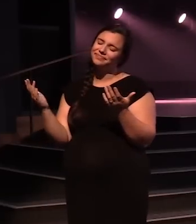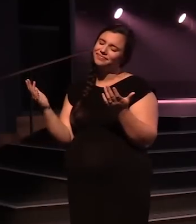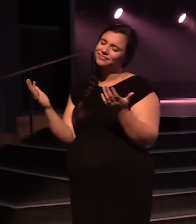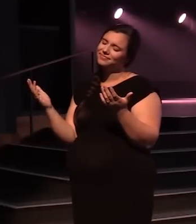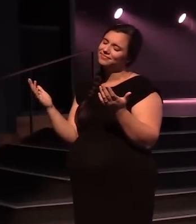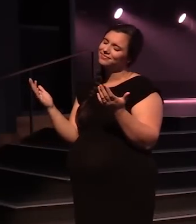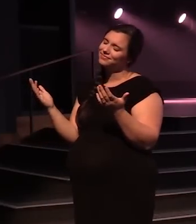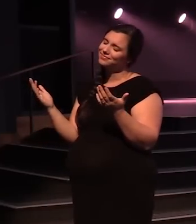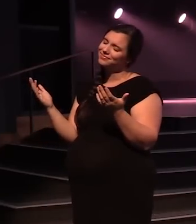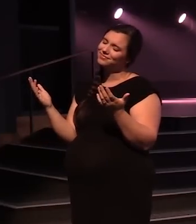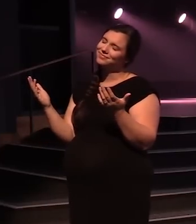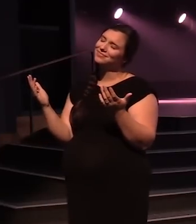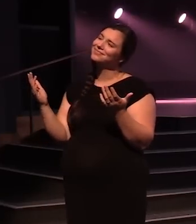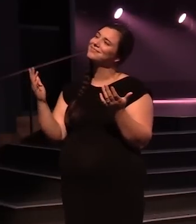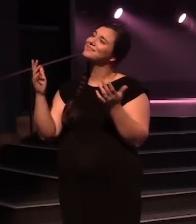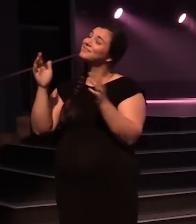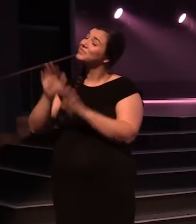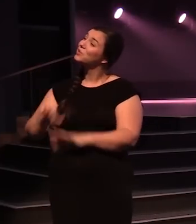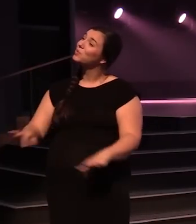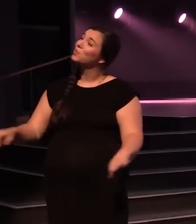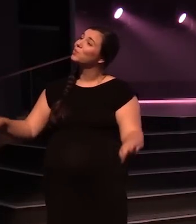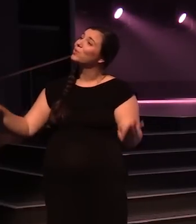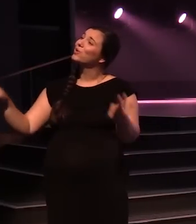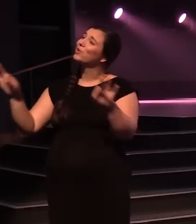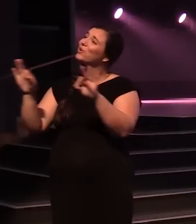And worthy is the